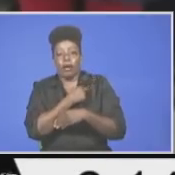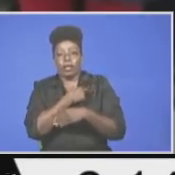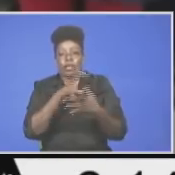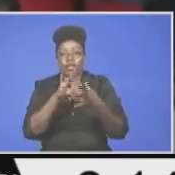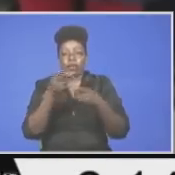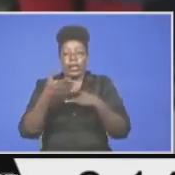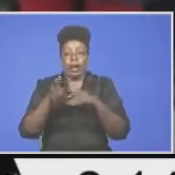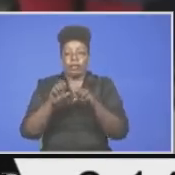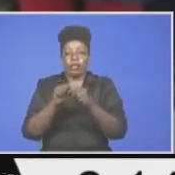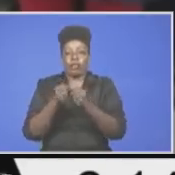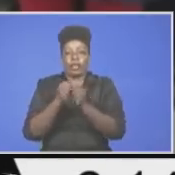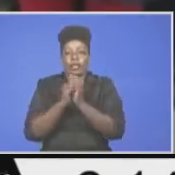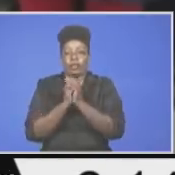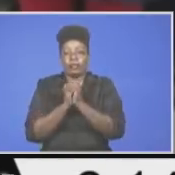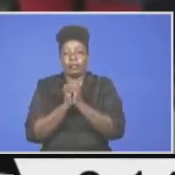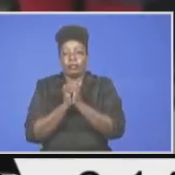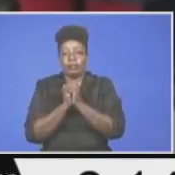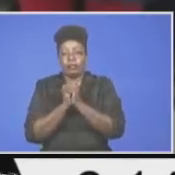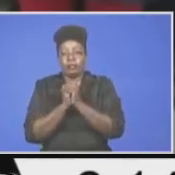break.